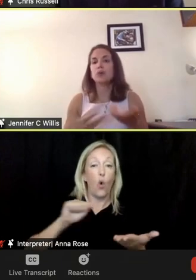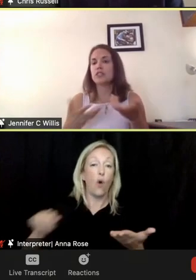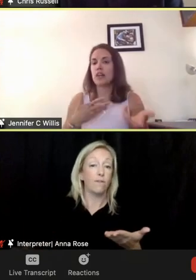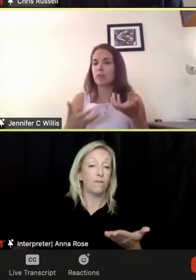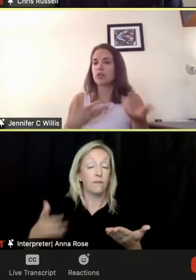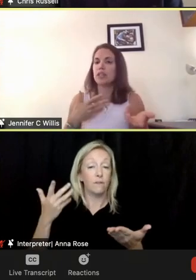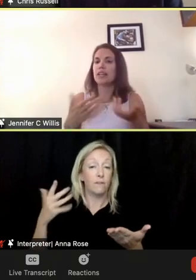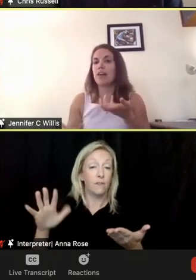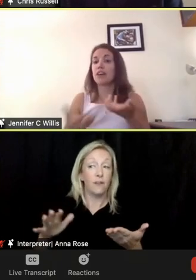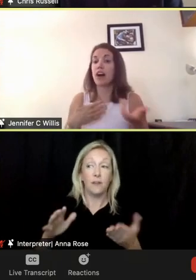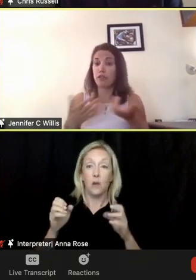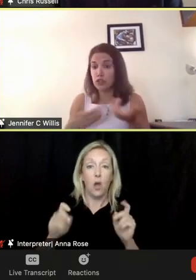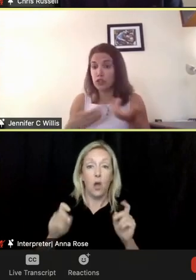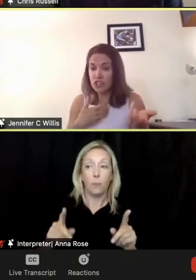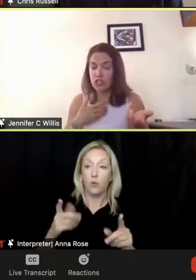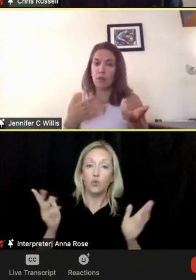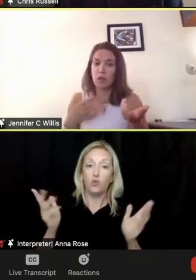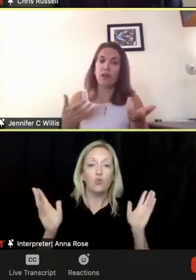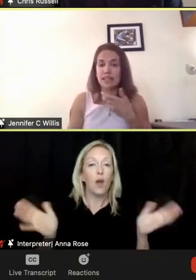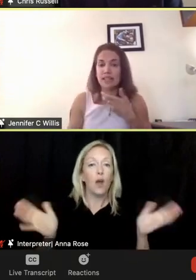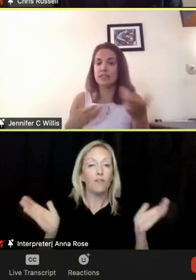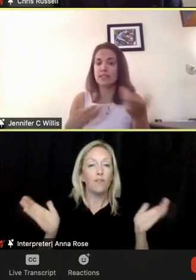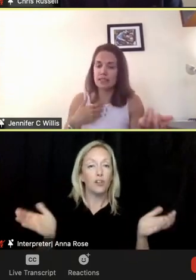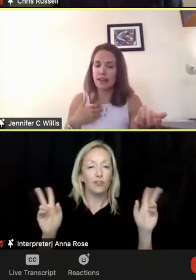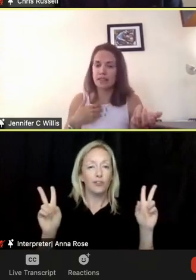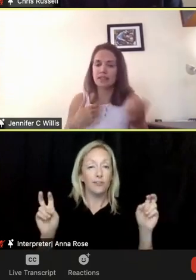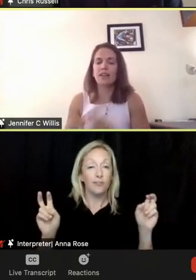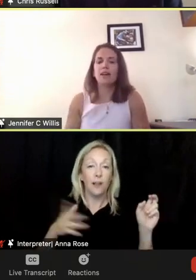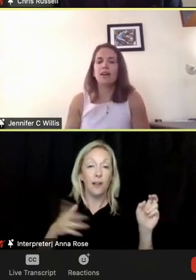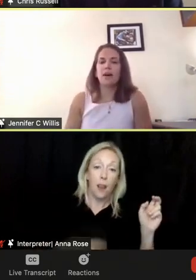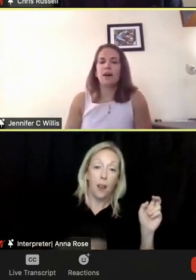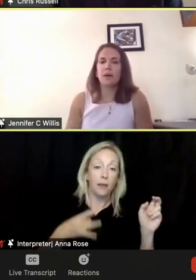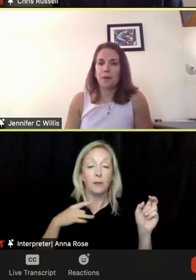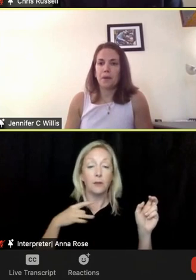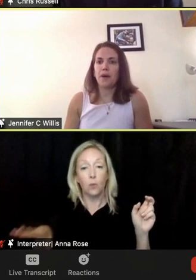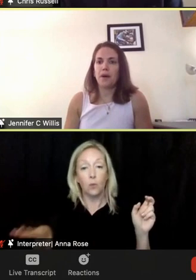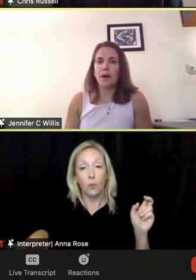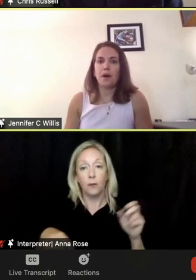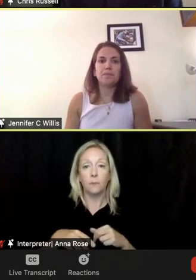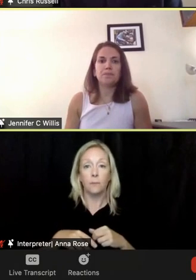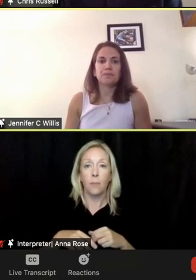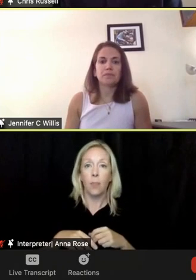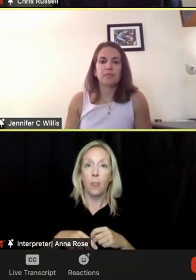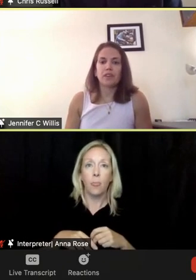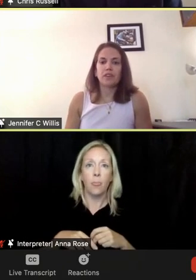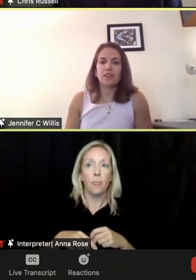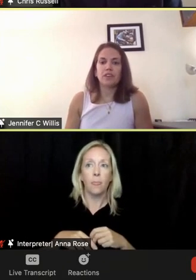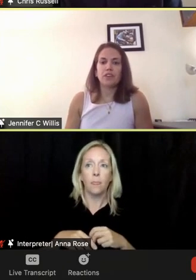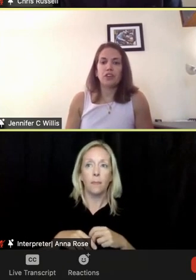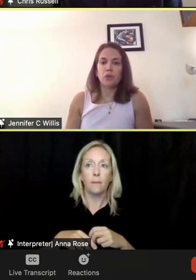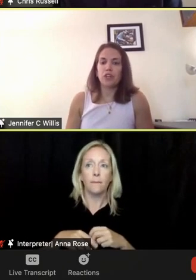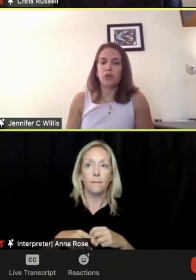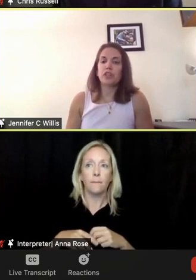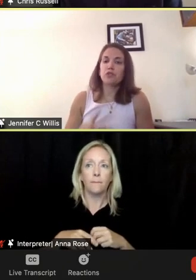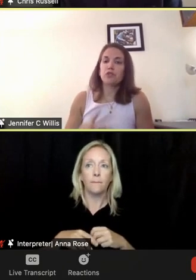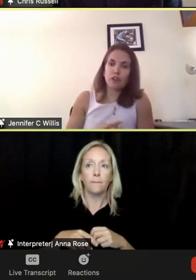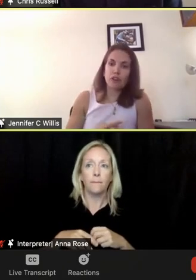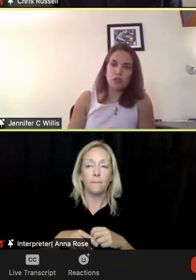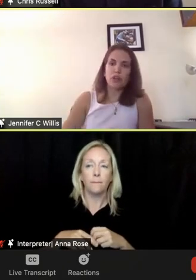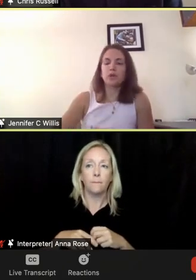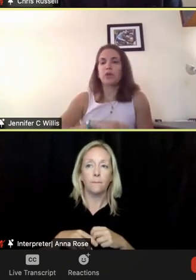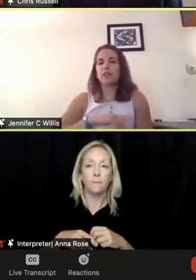completely. So it's an opportunity to have a conversation about likes and dislikes. 2 of our teachers are on. You know, what do you